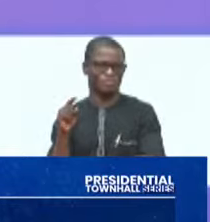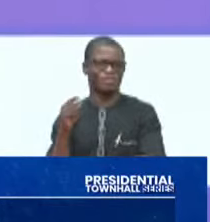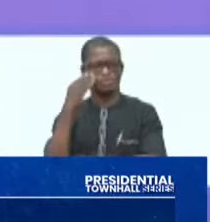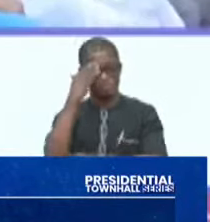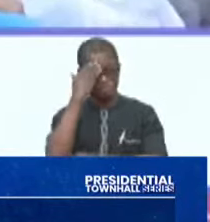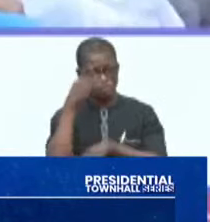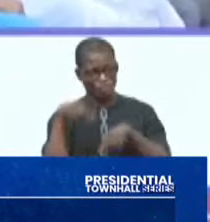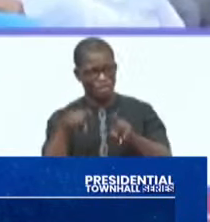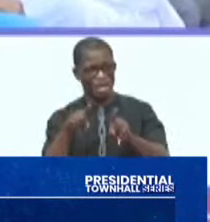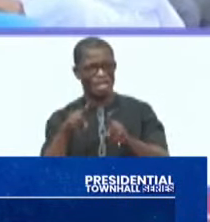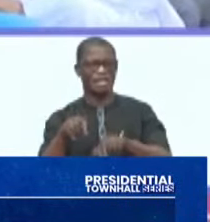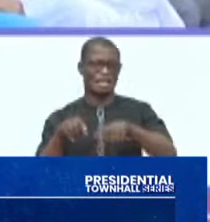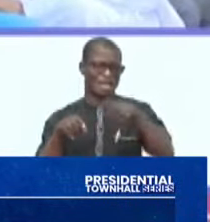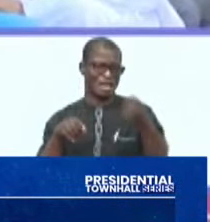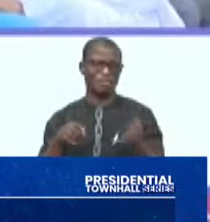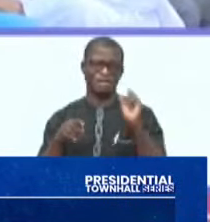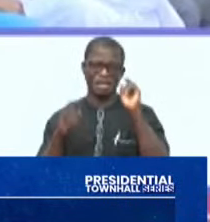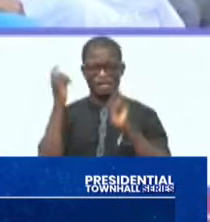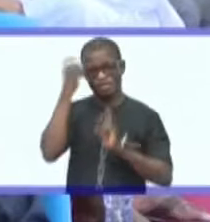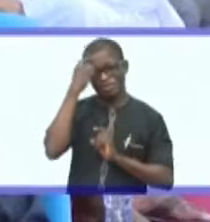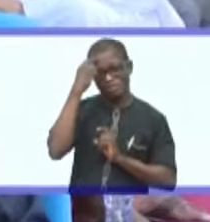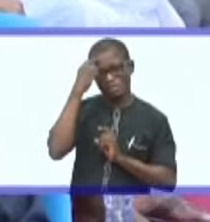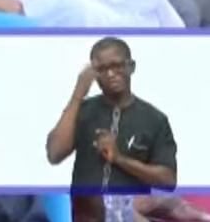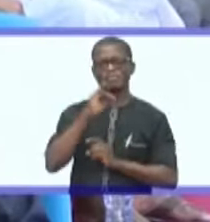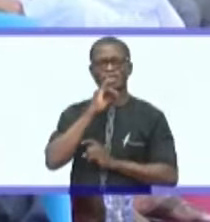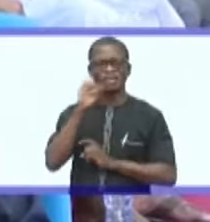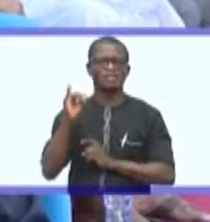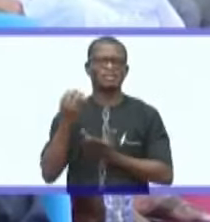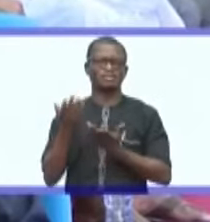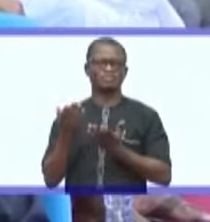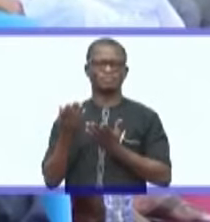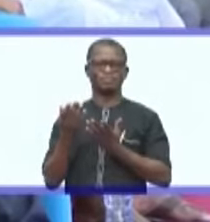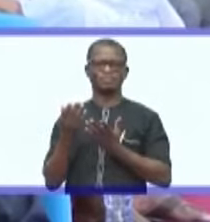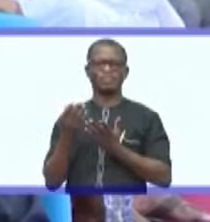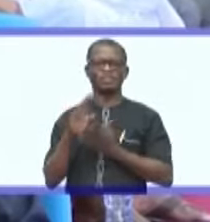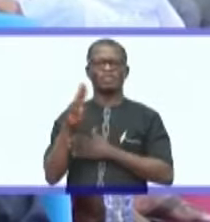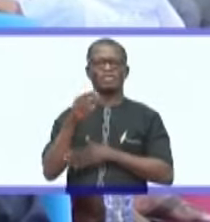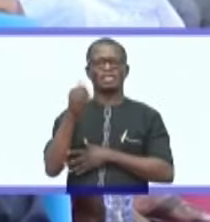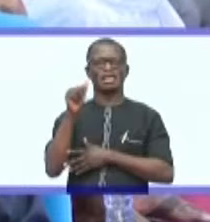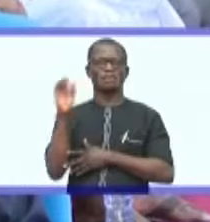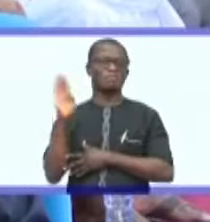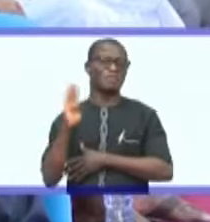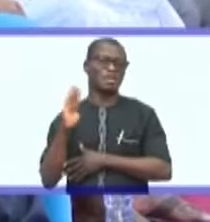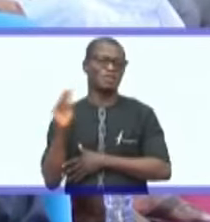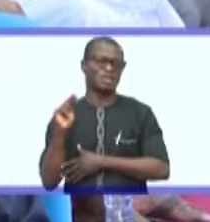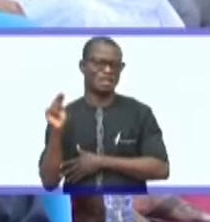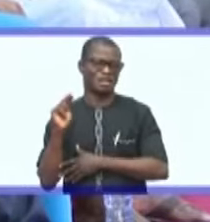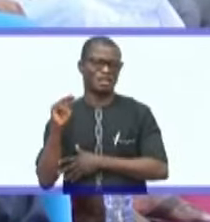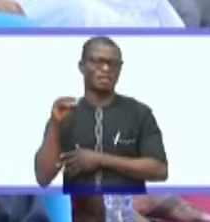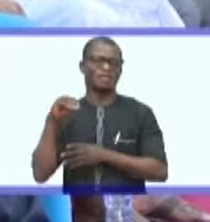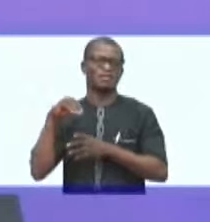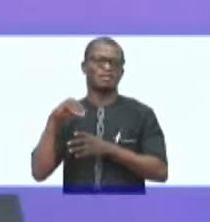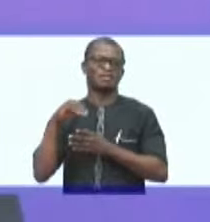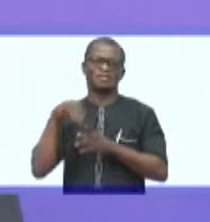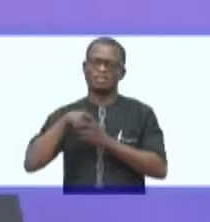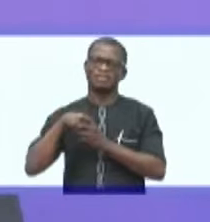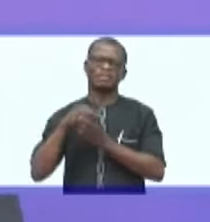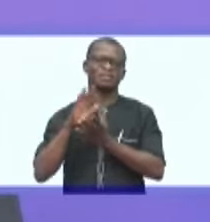while another government is starting with 10 billion naira in a secondary